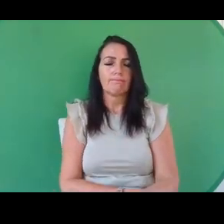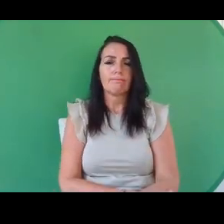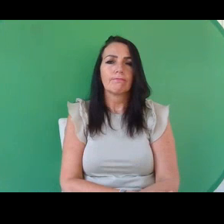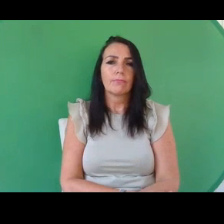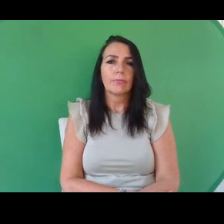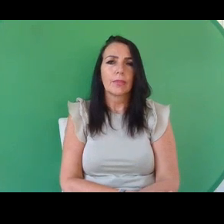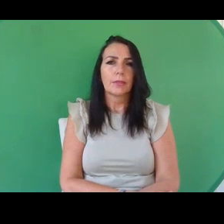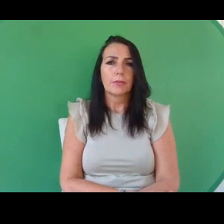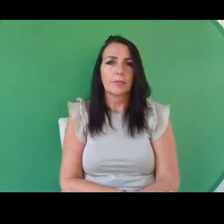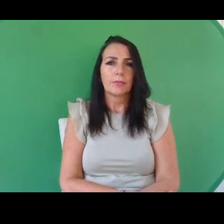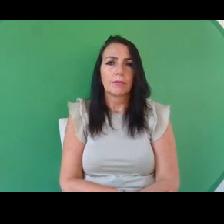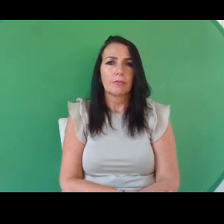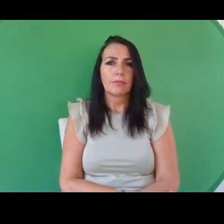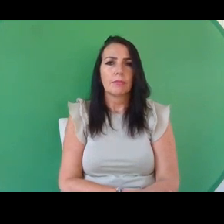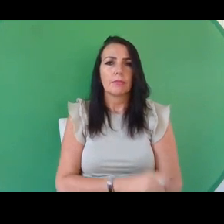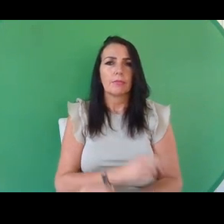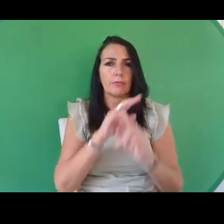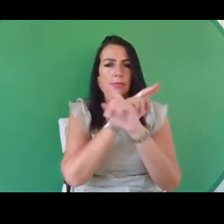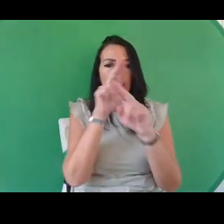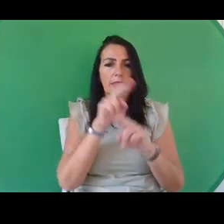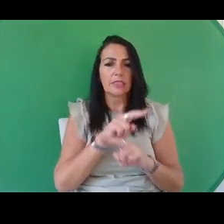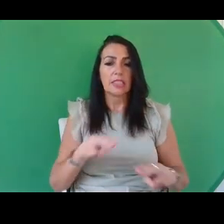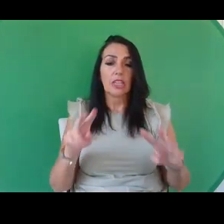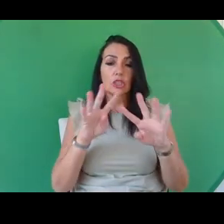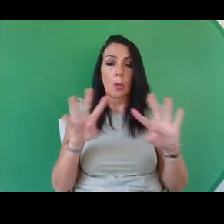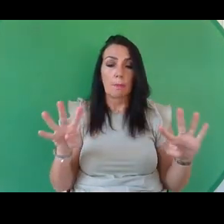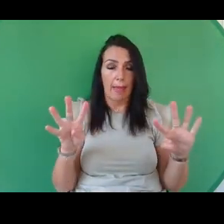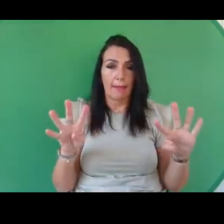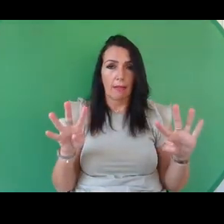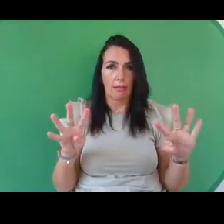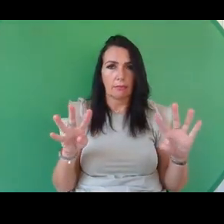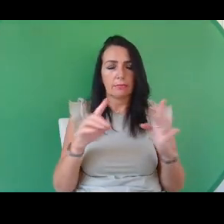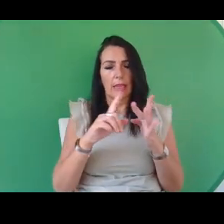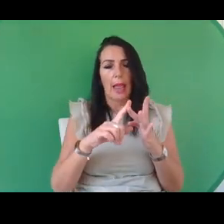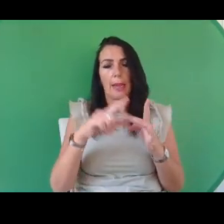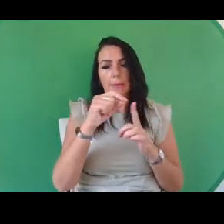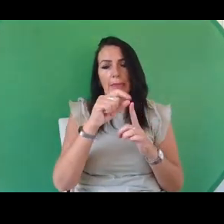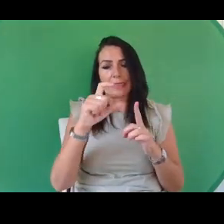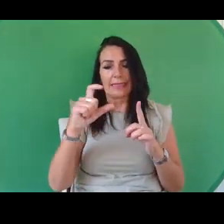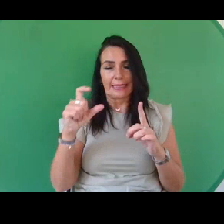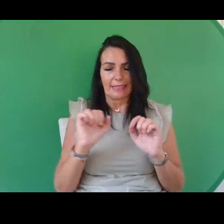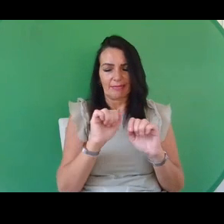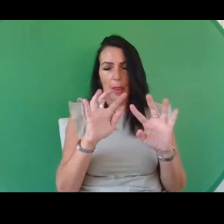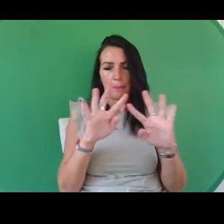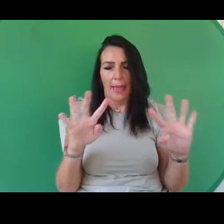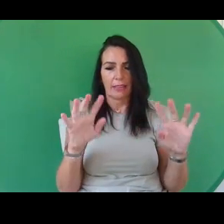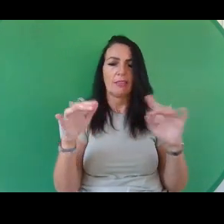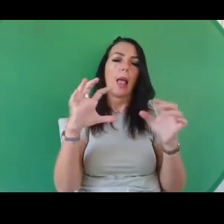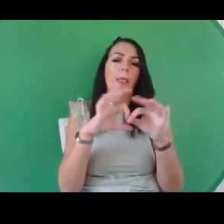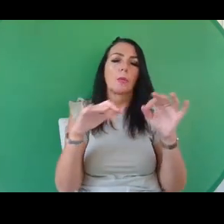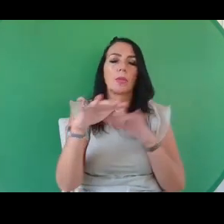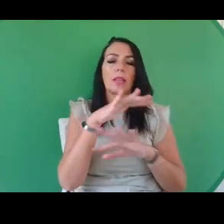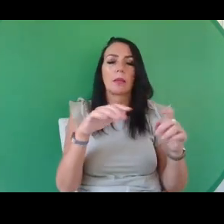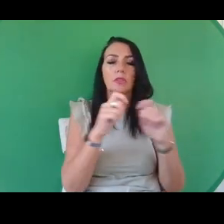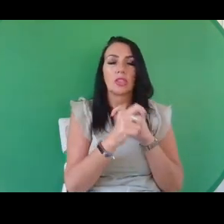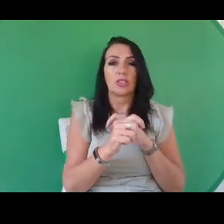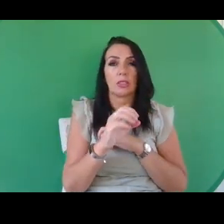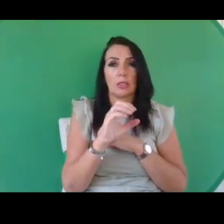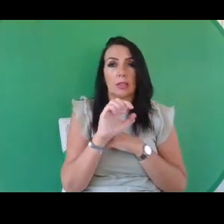According to the International Panel on Climate Change, or IPCC, even at 1.5 degrees